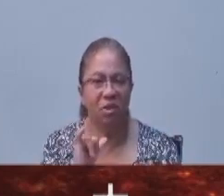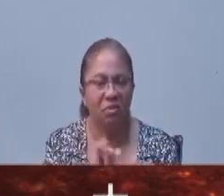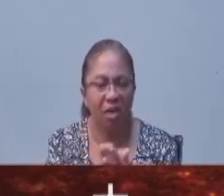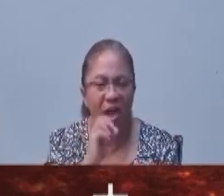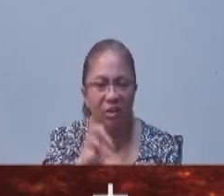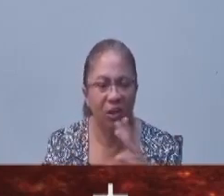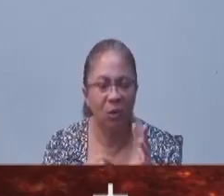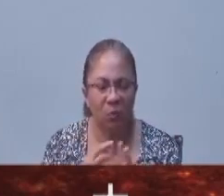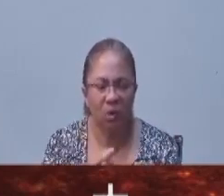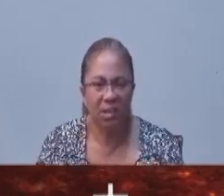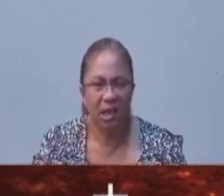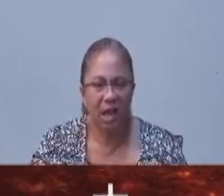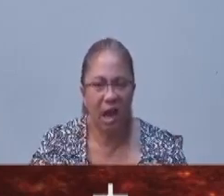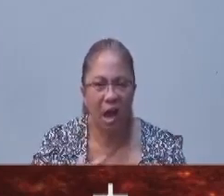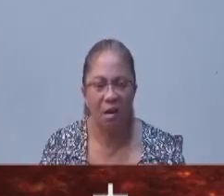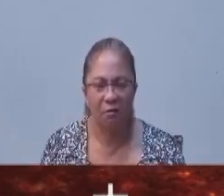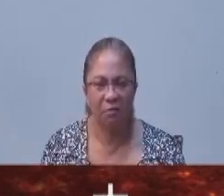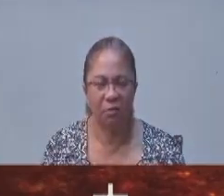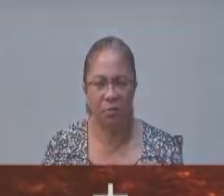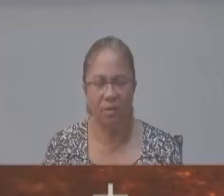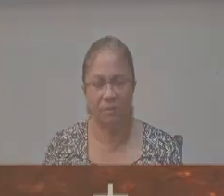against.